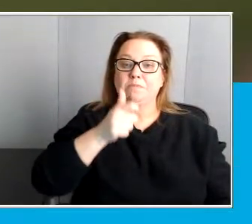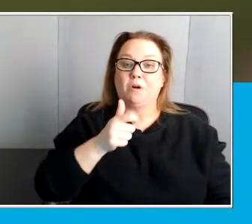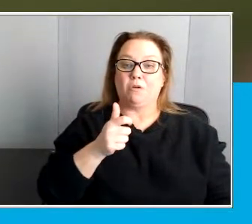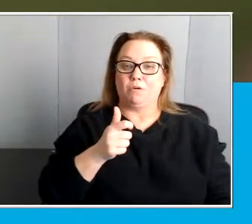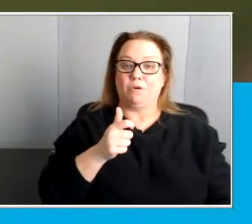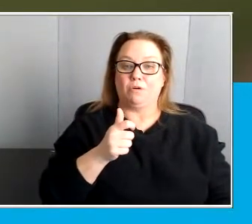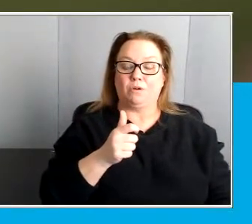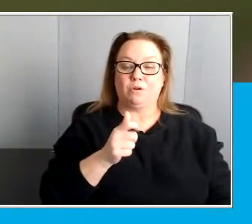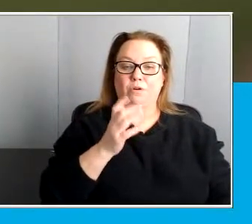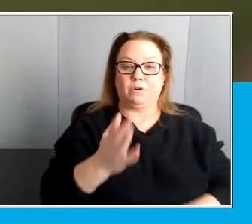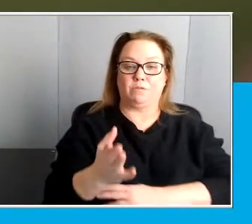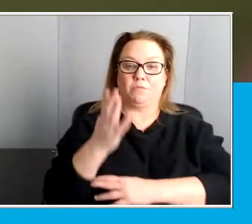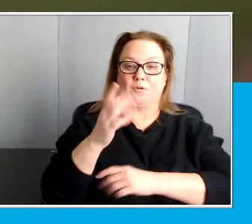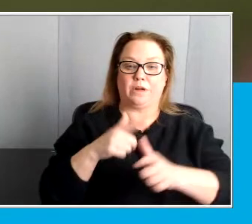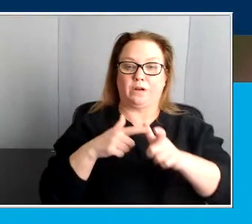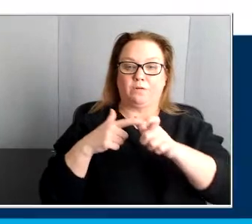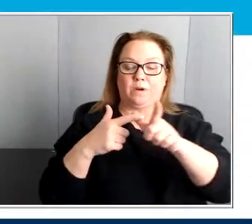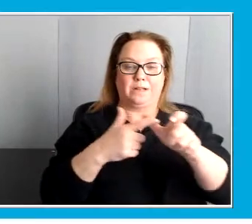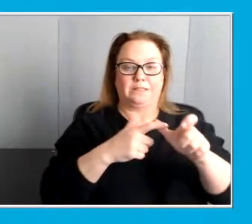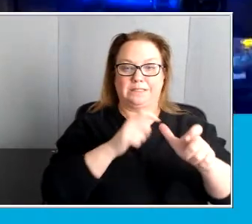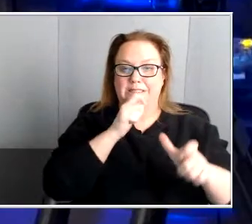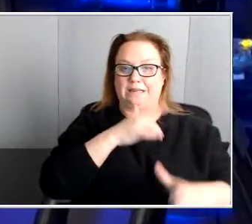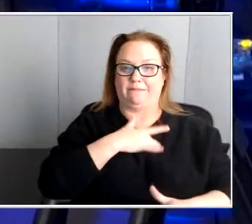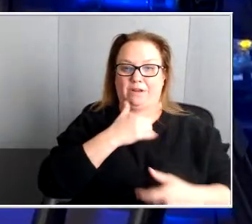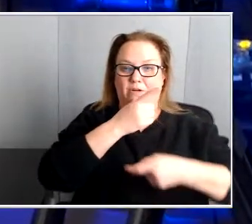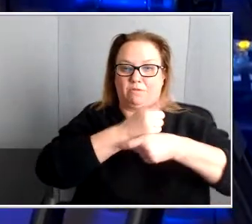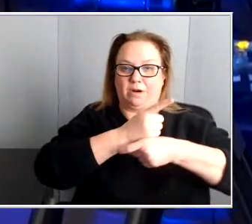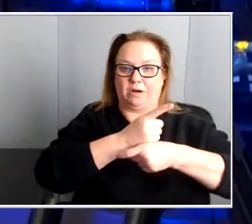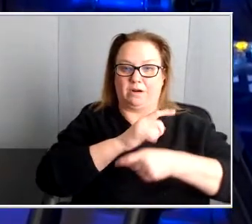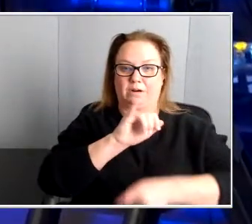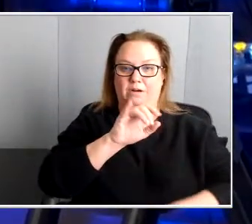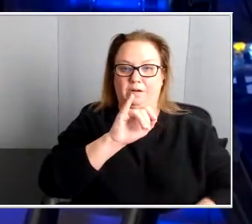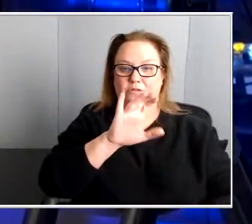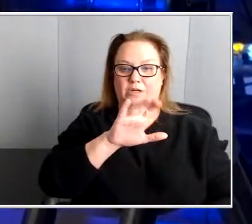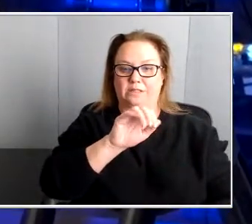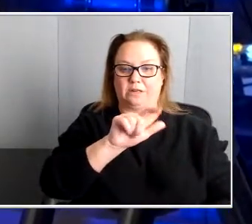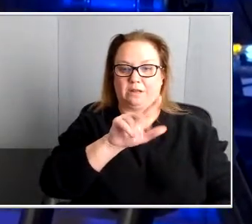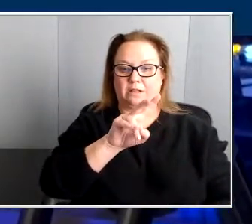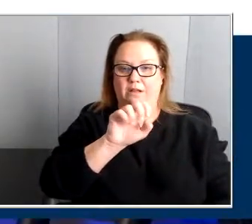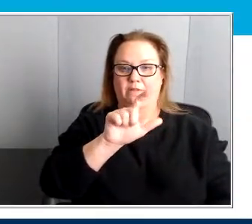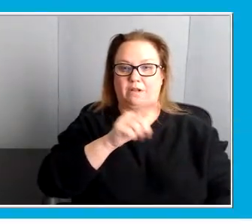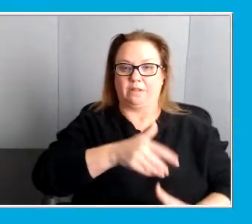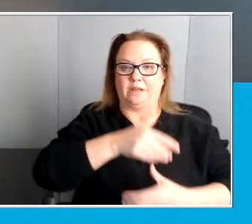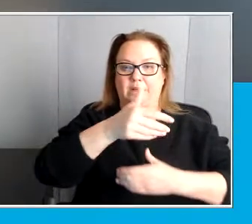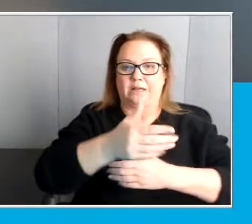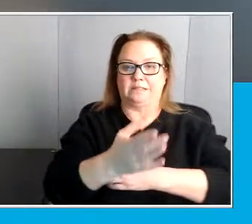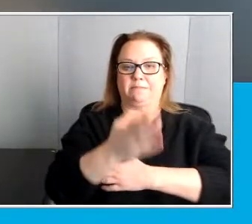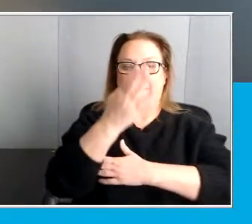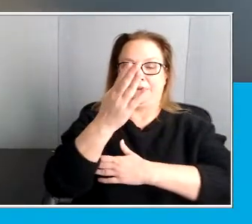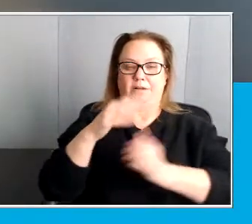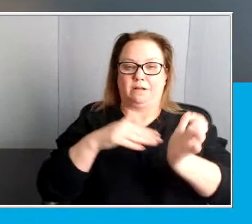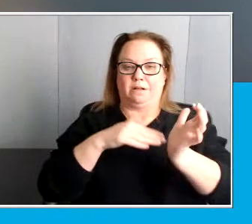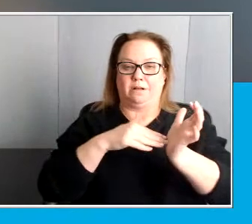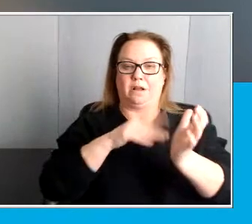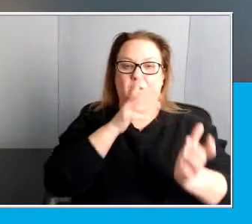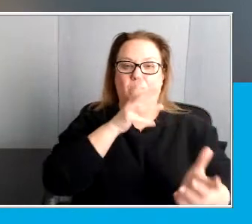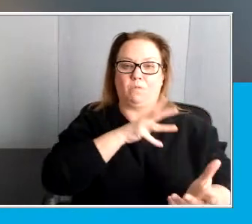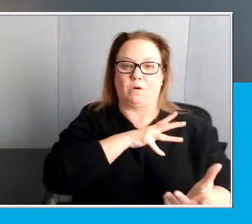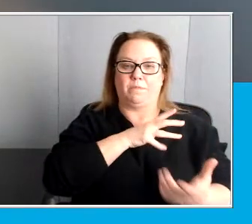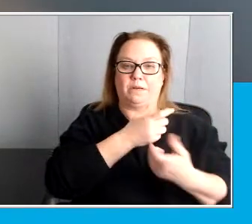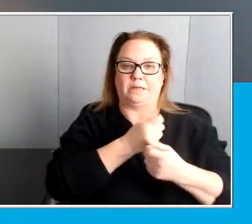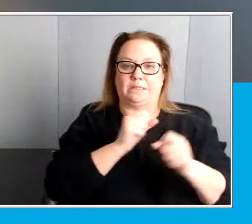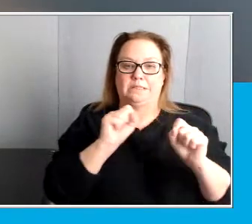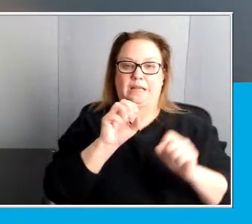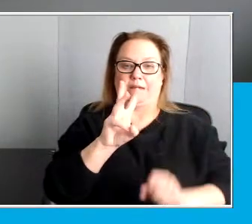Her morning runs just didn't feel right. I'm Jessica Lovell on the next Morning Medical Update. Meet a woman who saved her own